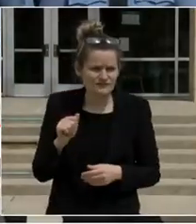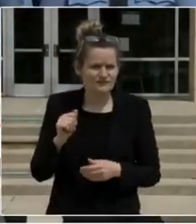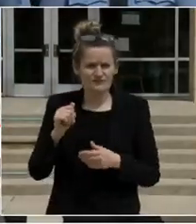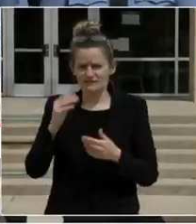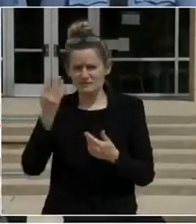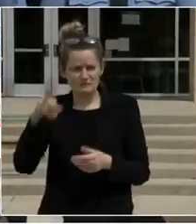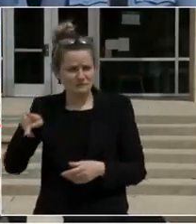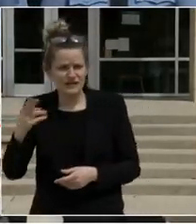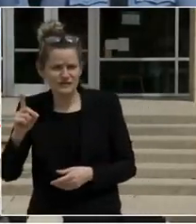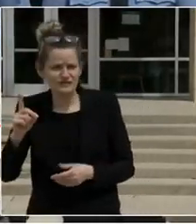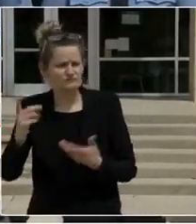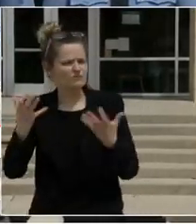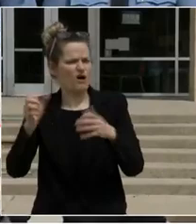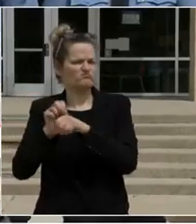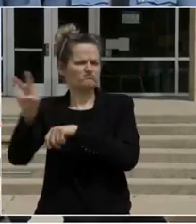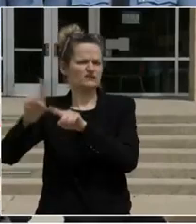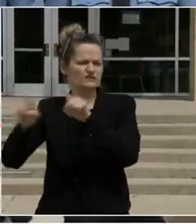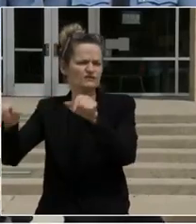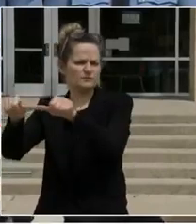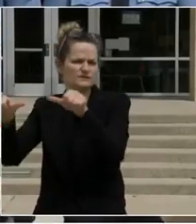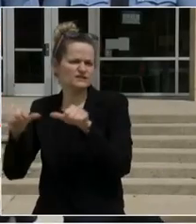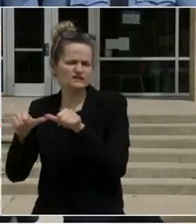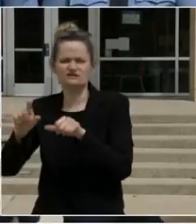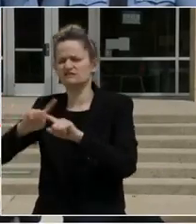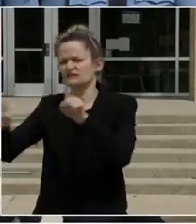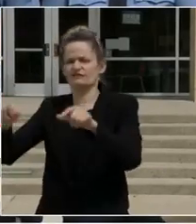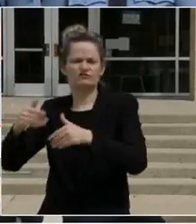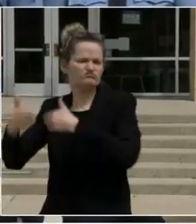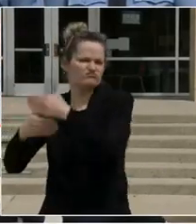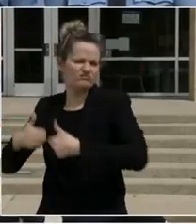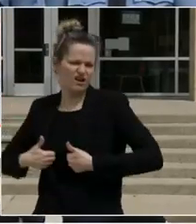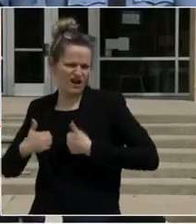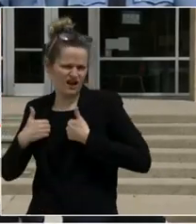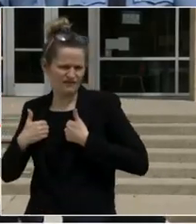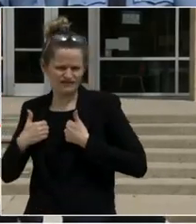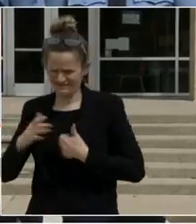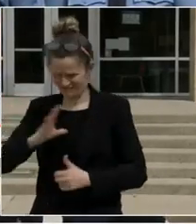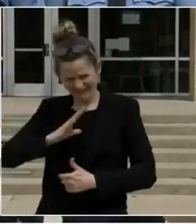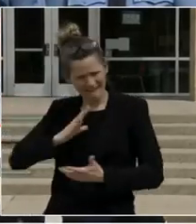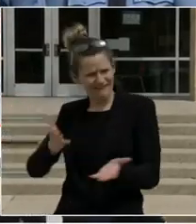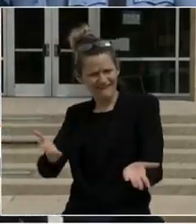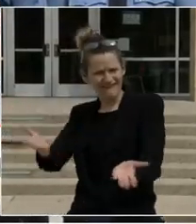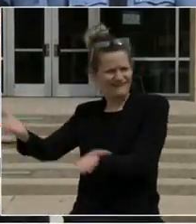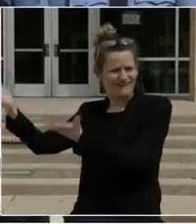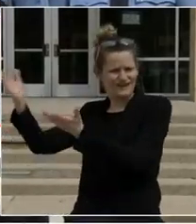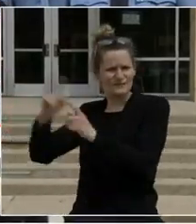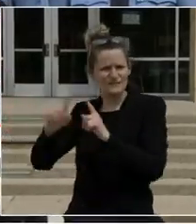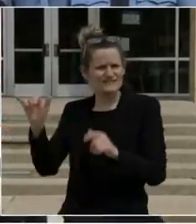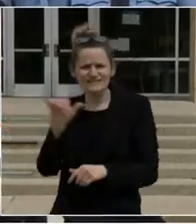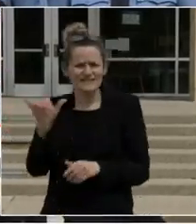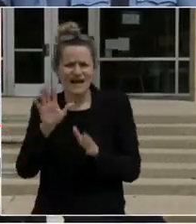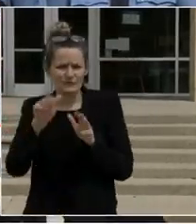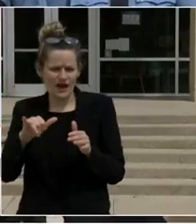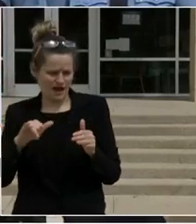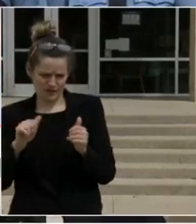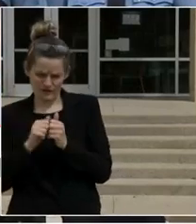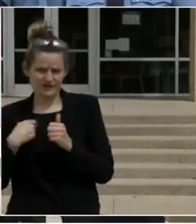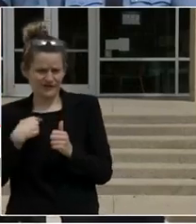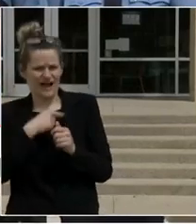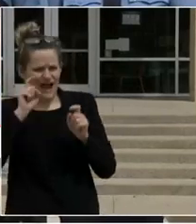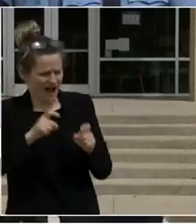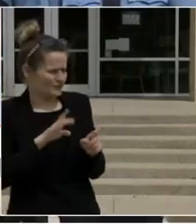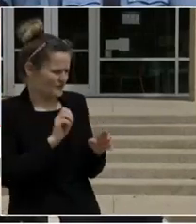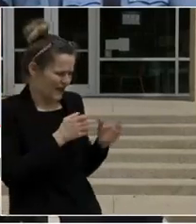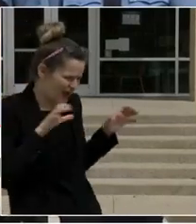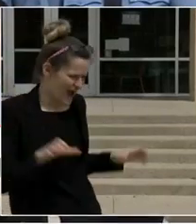and do other things, and that's fine. But I think in that same space, we have to continue to be active in our recruiting because, as the mayor said, we know every